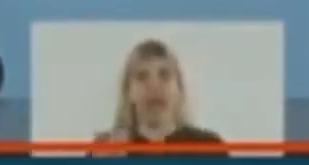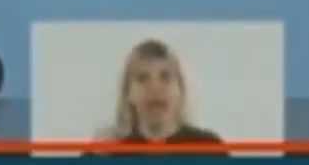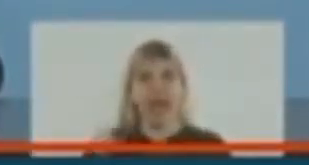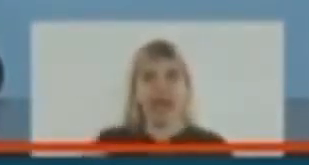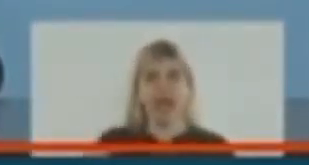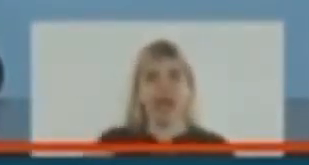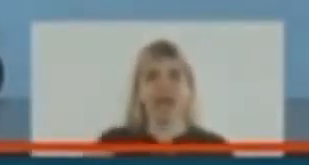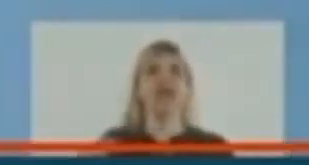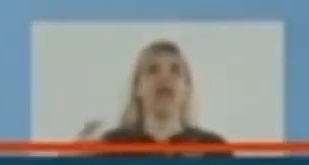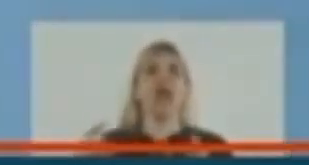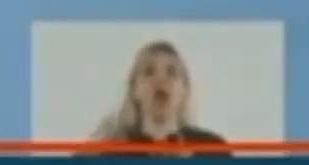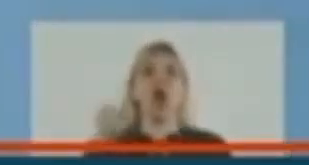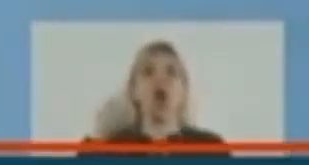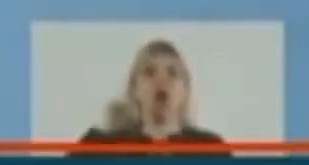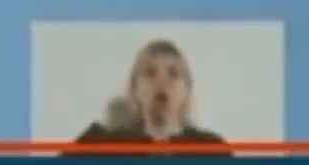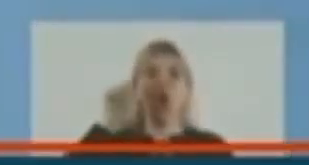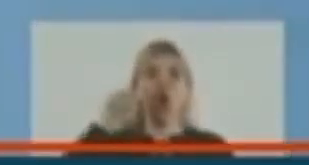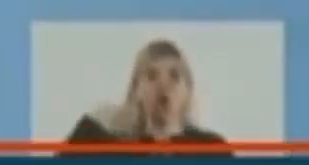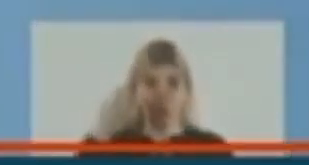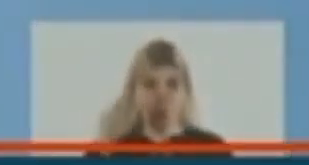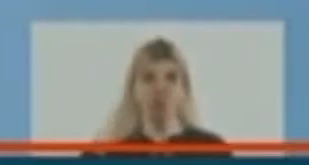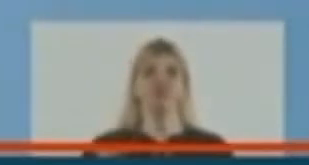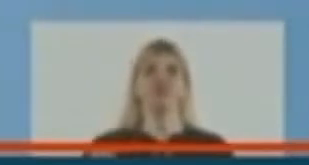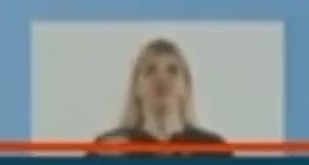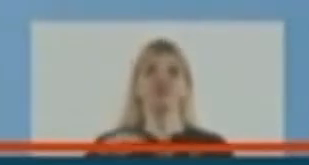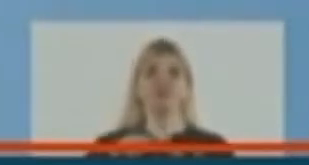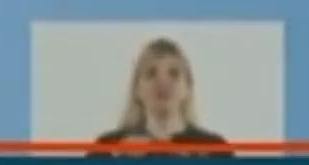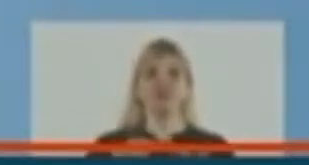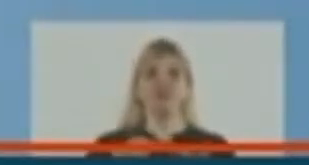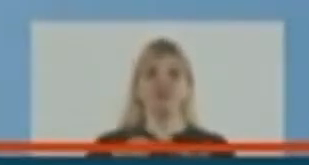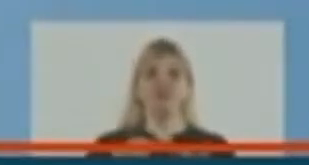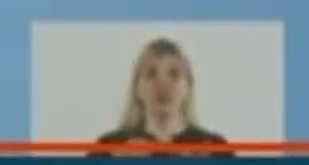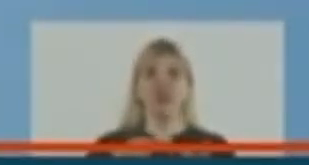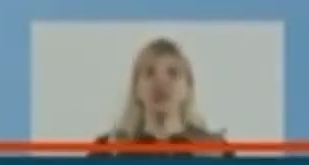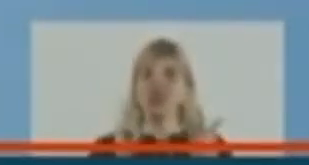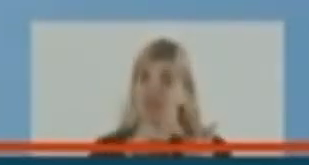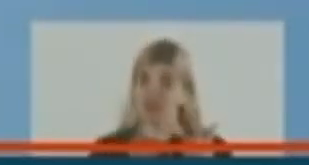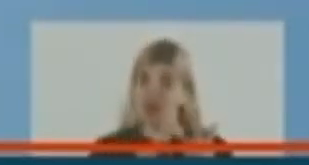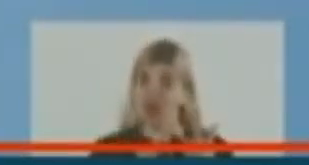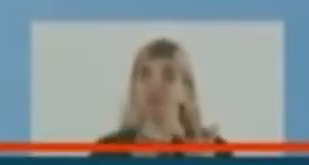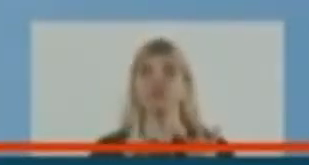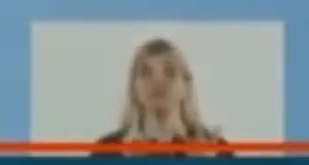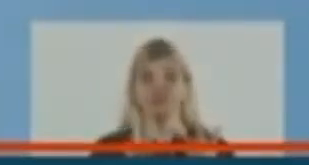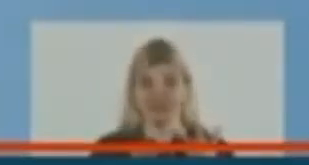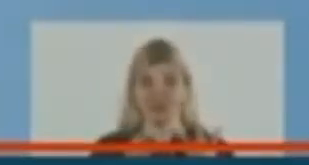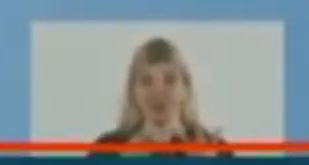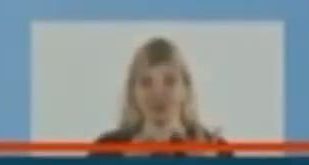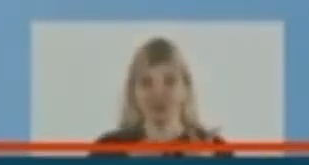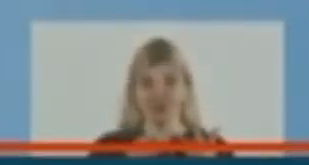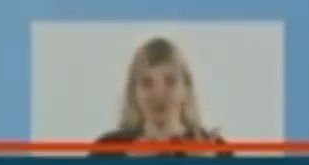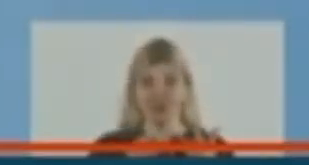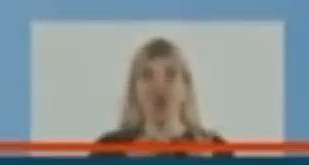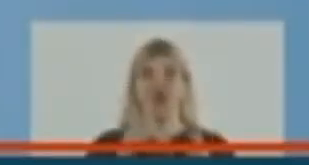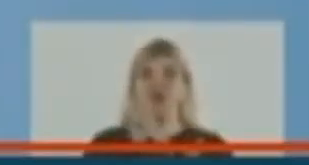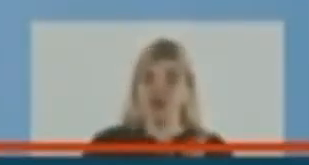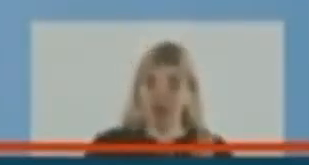supplies preference in more doses are required to vaccinate another 5 million people in March.